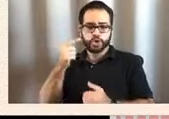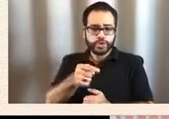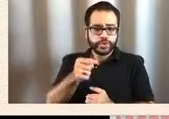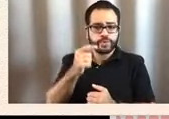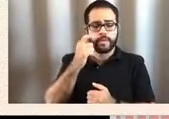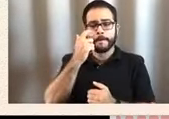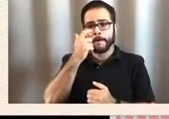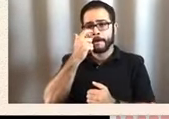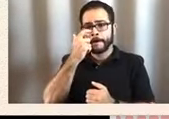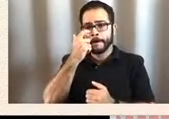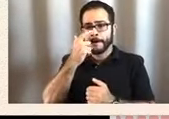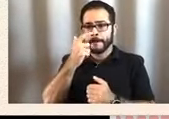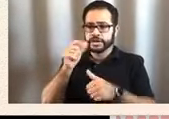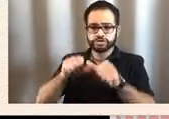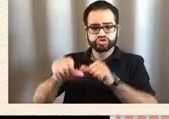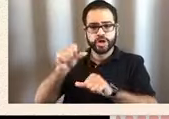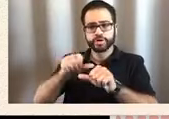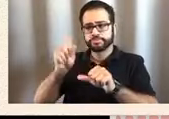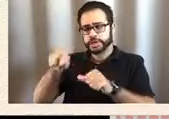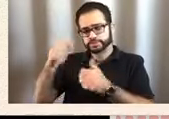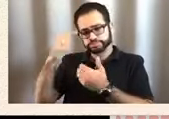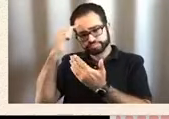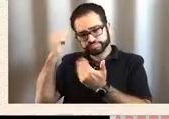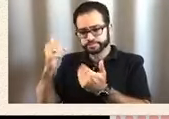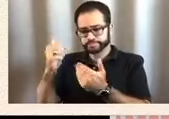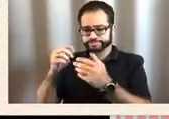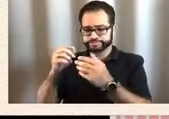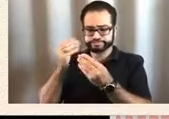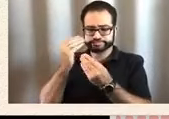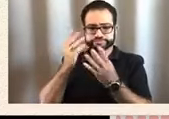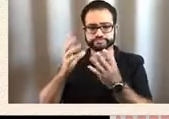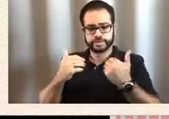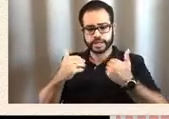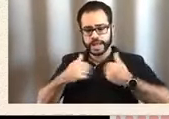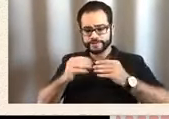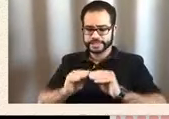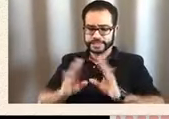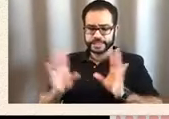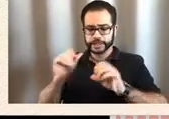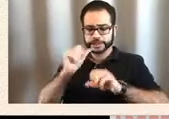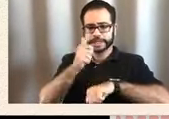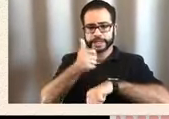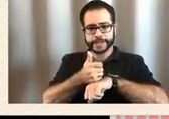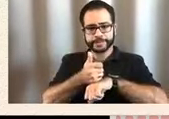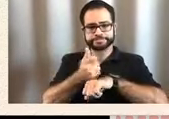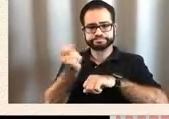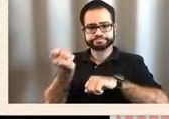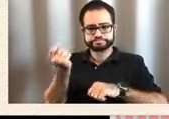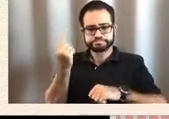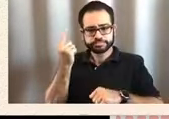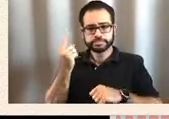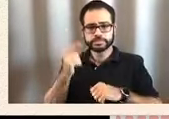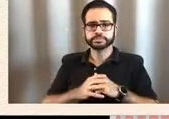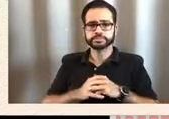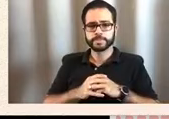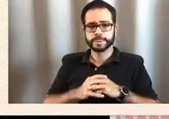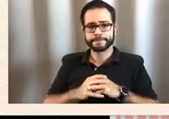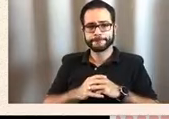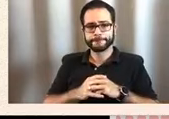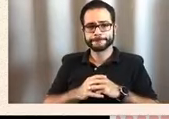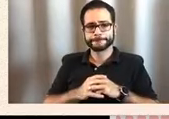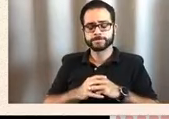expectations are of you, and get a clear guidance and understanding. There's one thing to remain